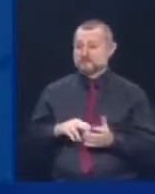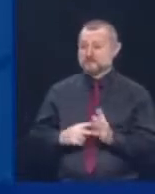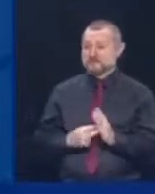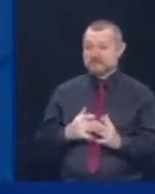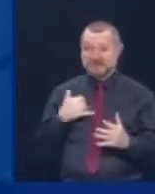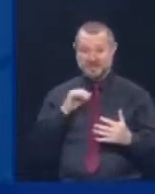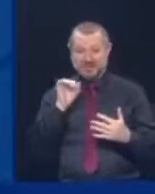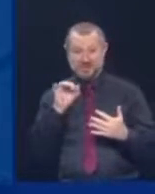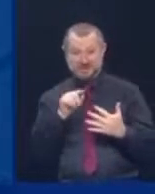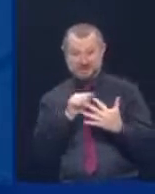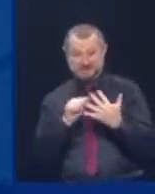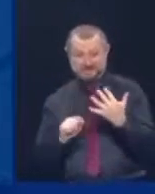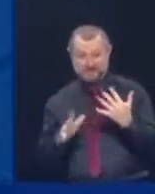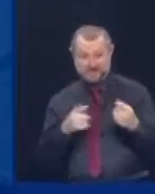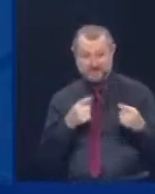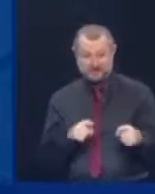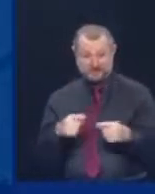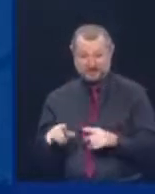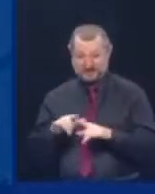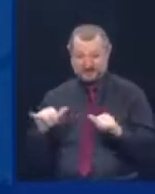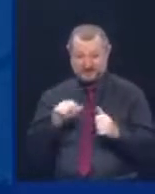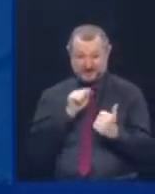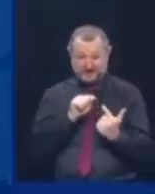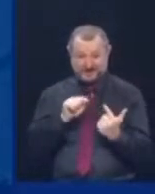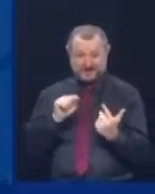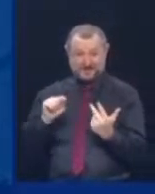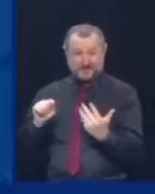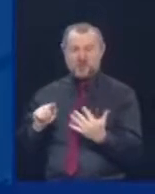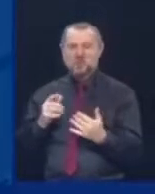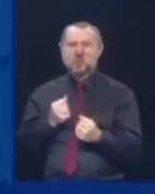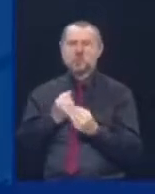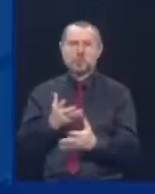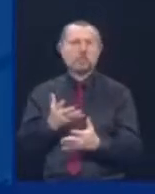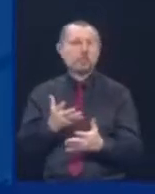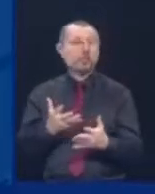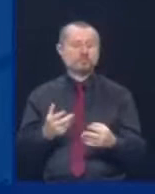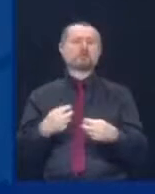of events that creates the major issues.